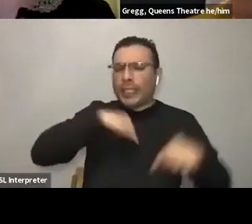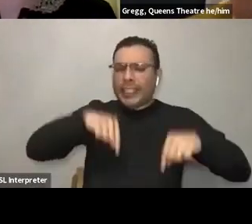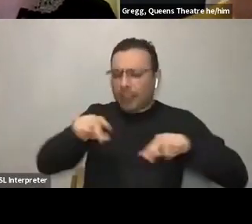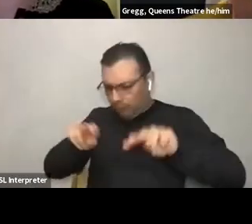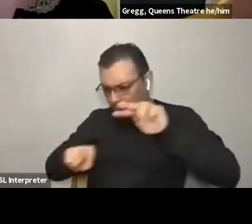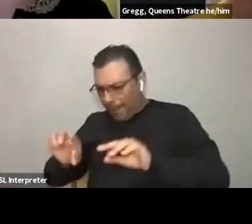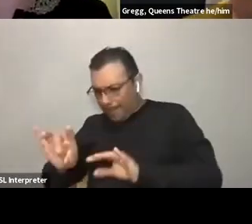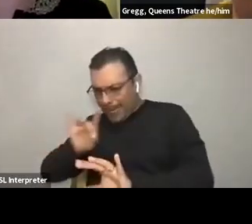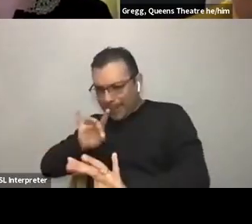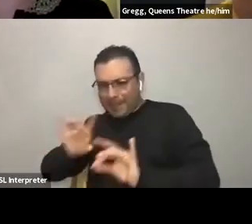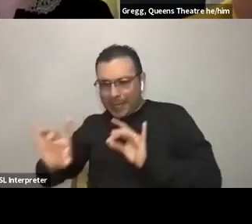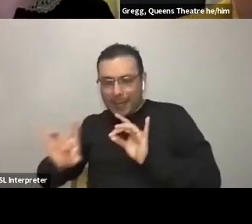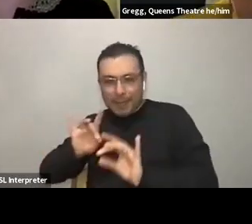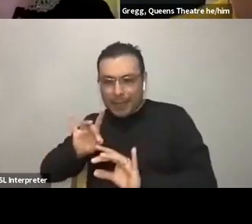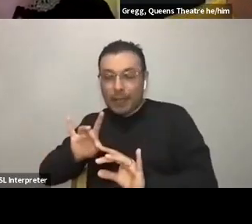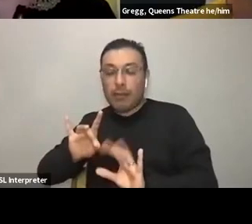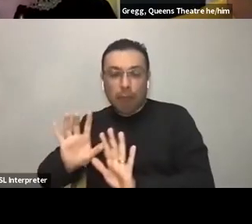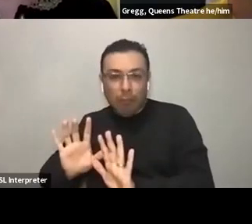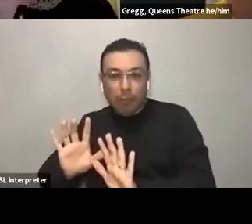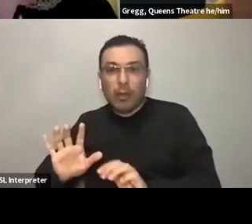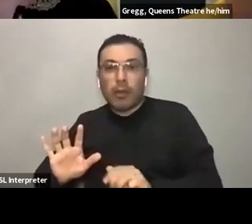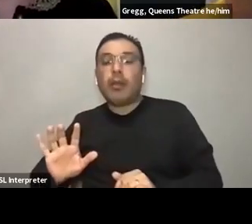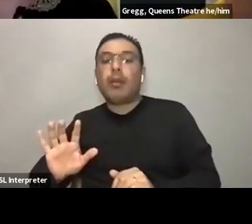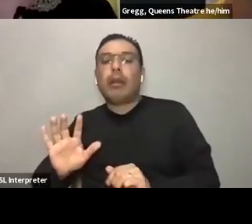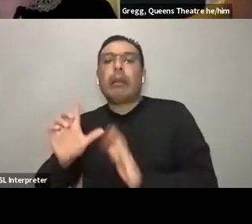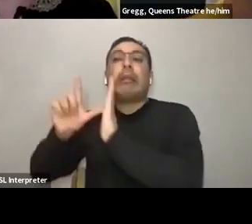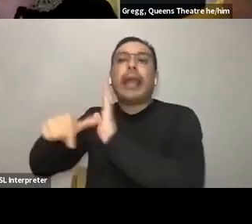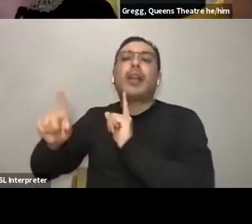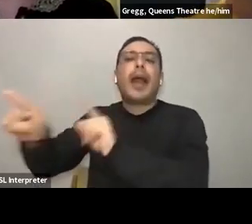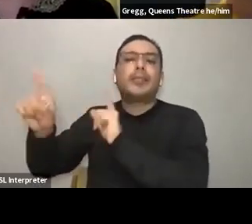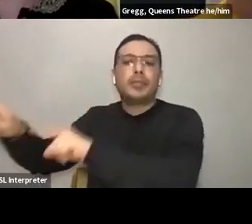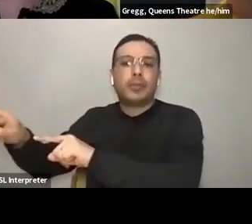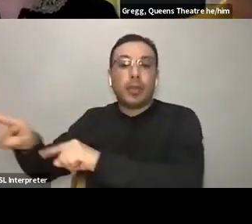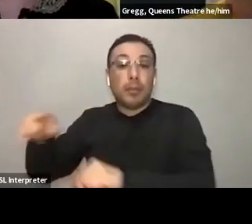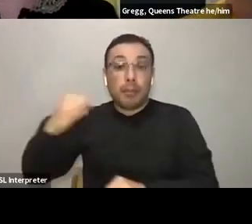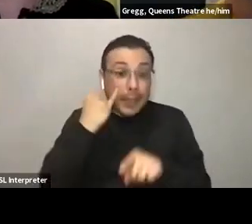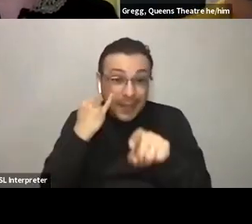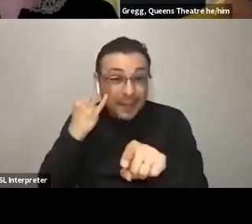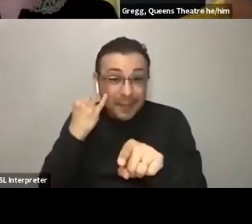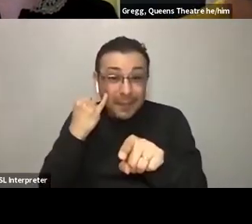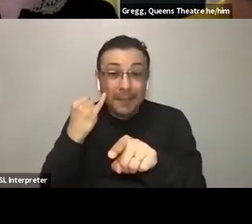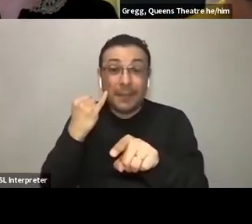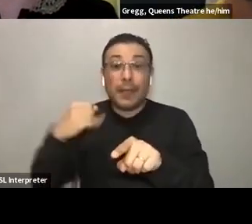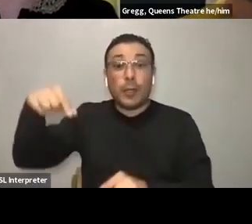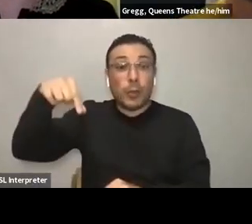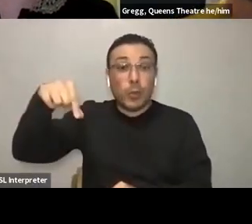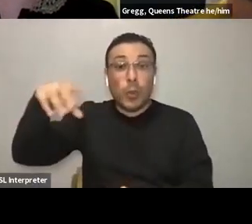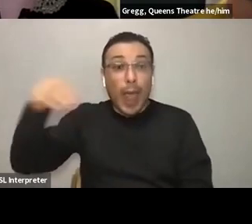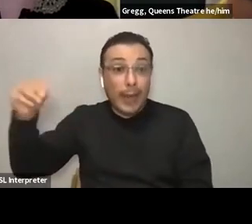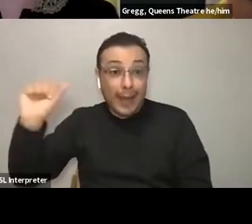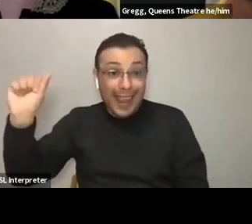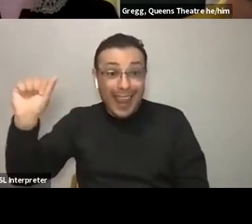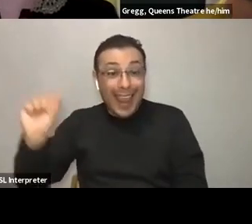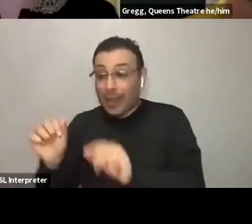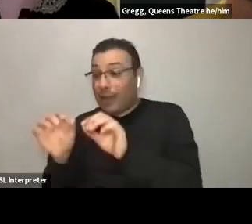to reach out to us later. But if there anyone, is anyone who has not been able to type their question into the, uh, Q and A